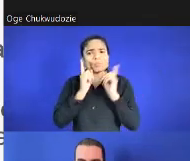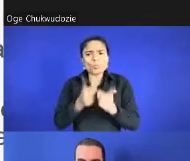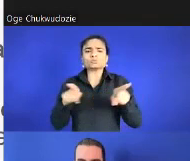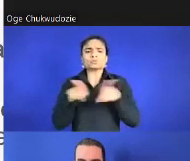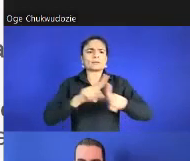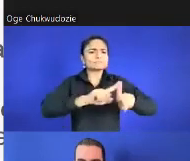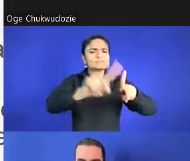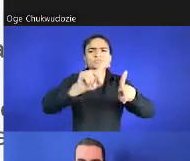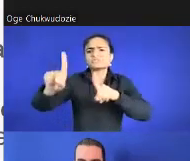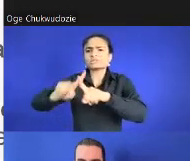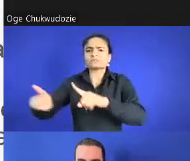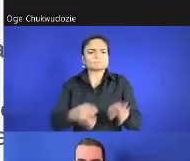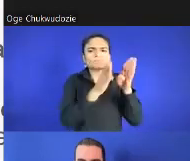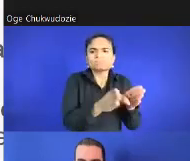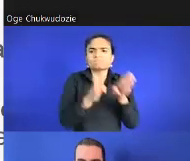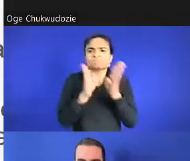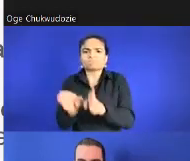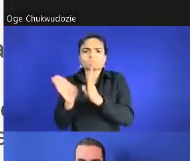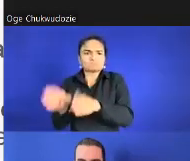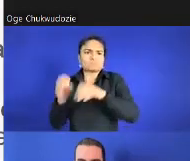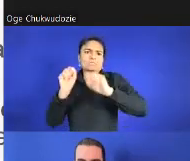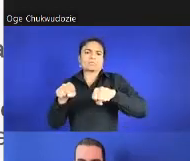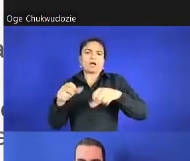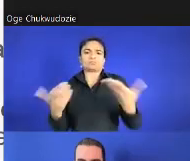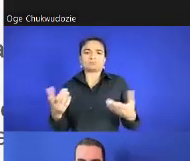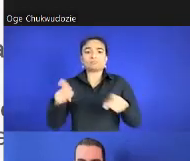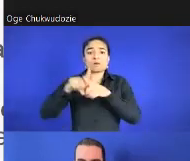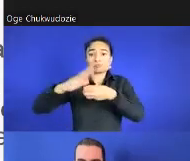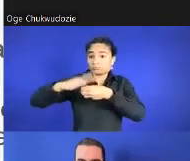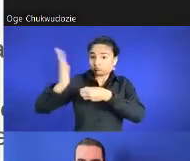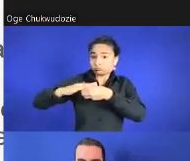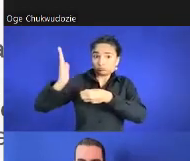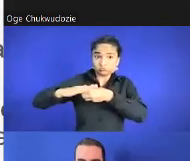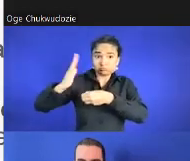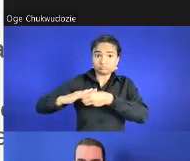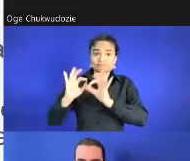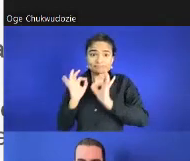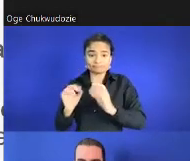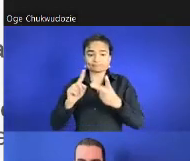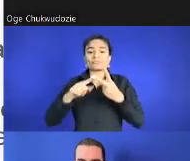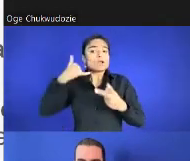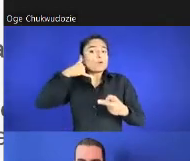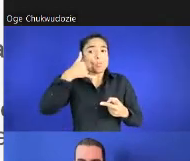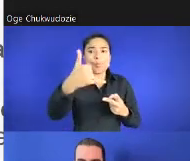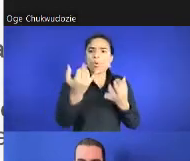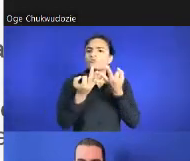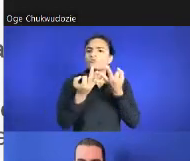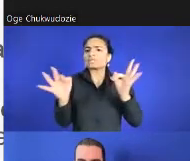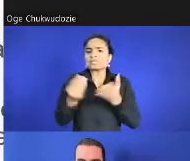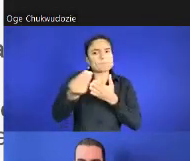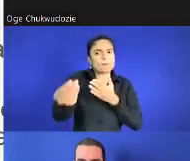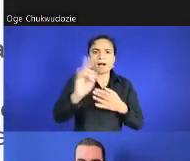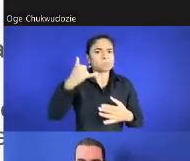confidentially without any fear of being known or their identities being exposed. We also need to